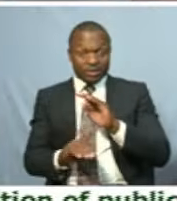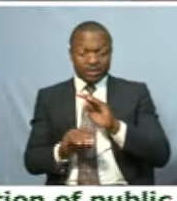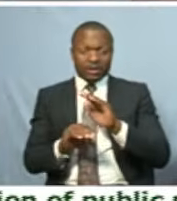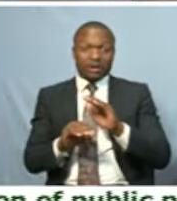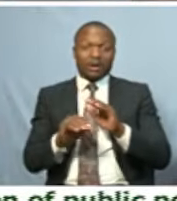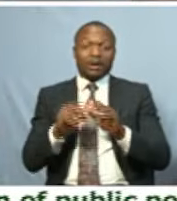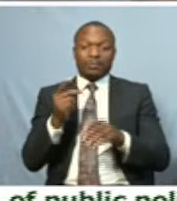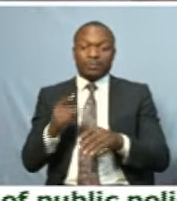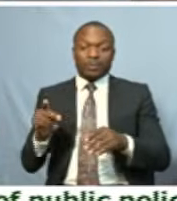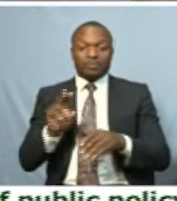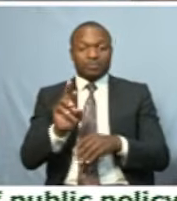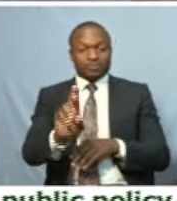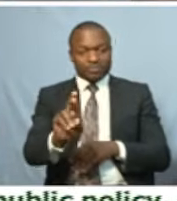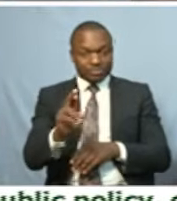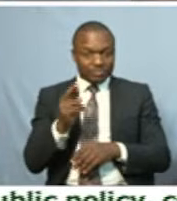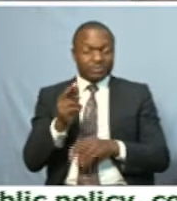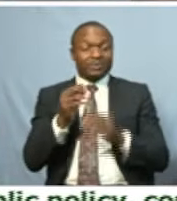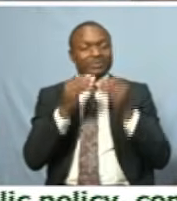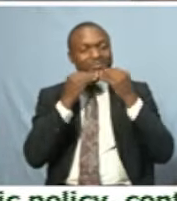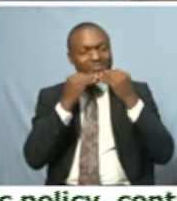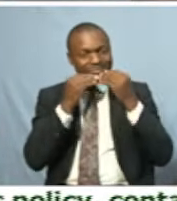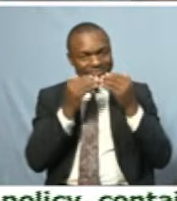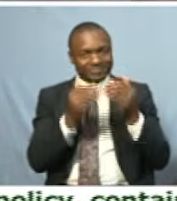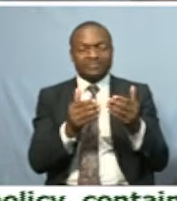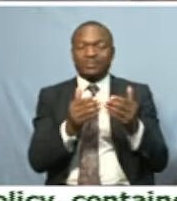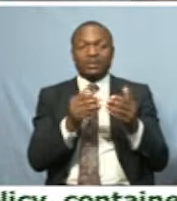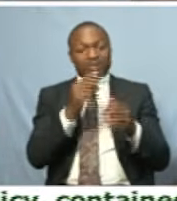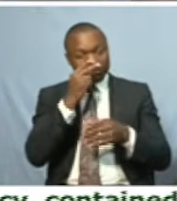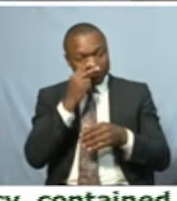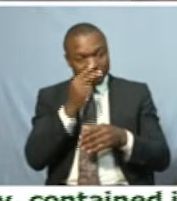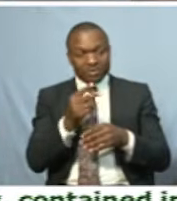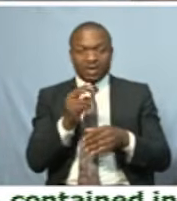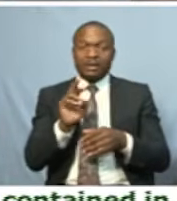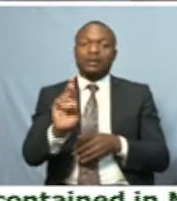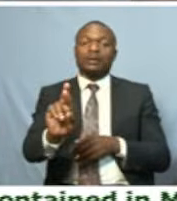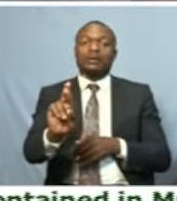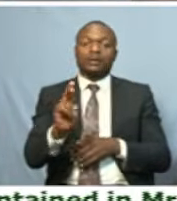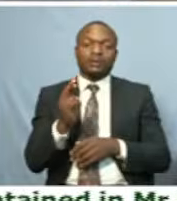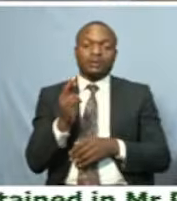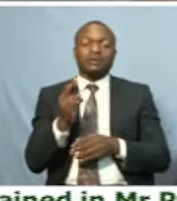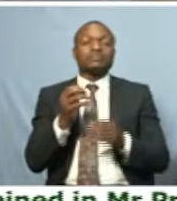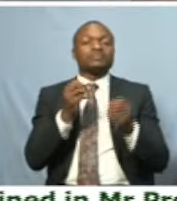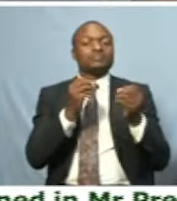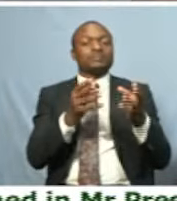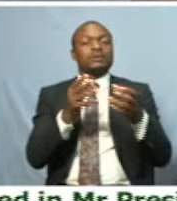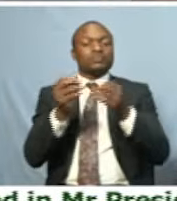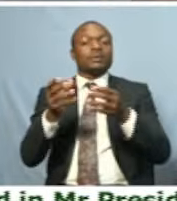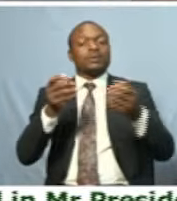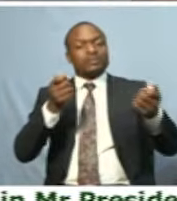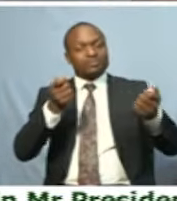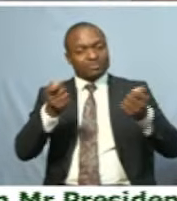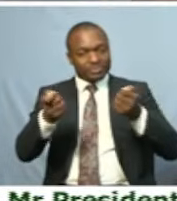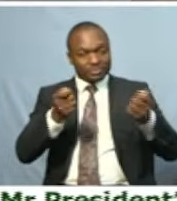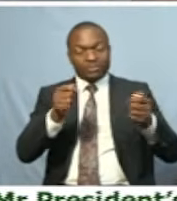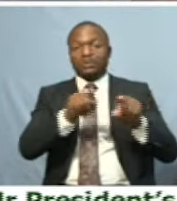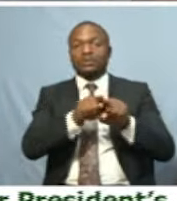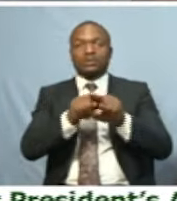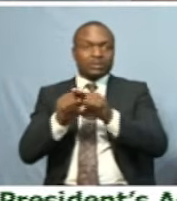recovery, we applaud his initiative, as we have seen the recovery of many vehicles as well